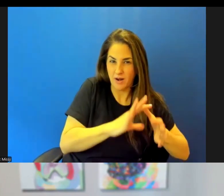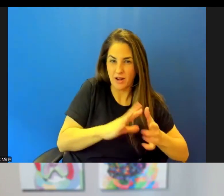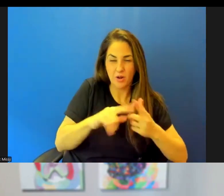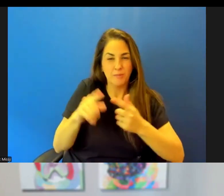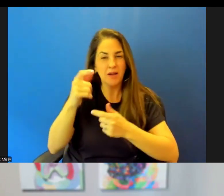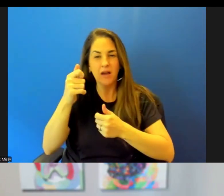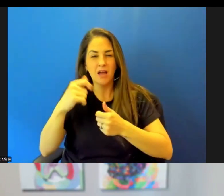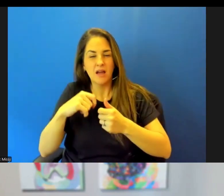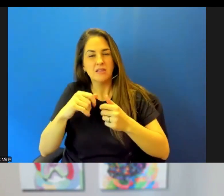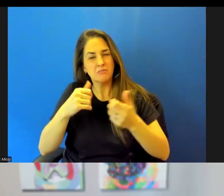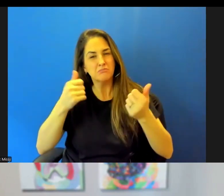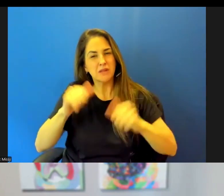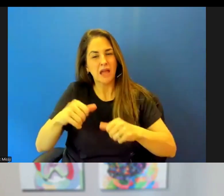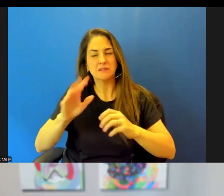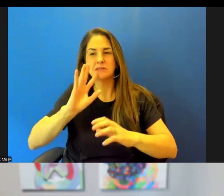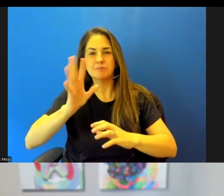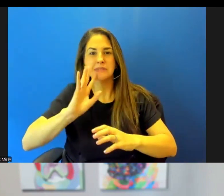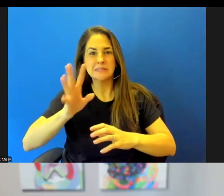say,